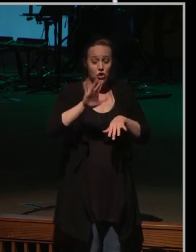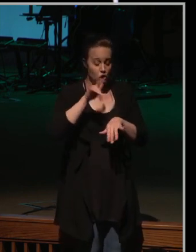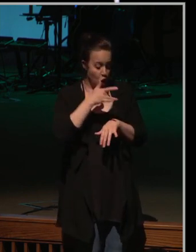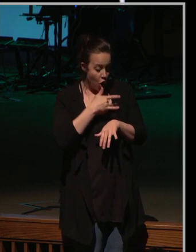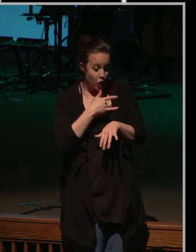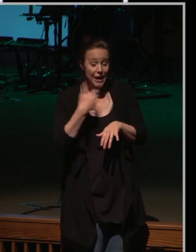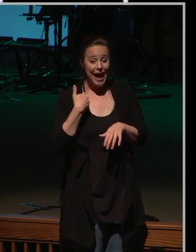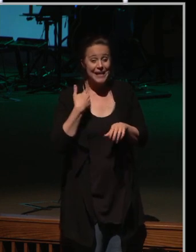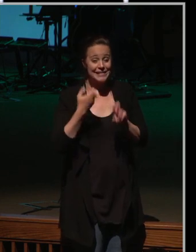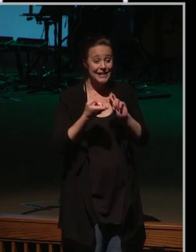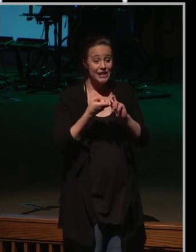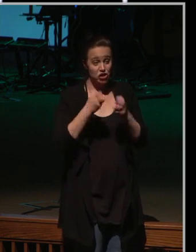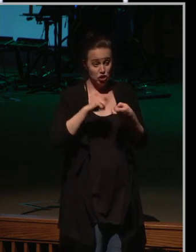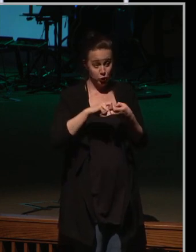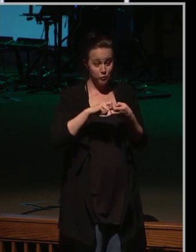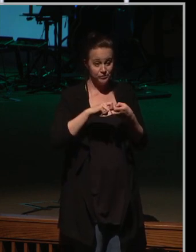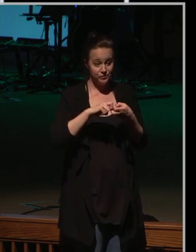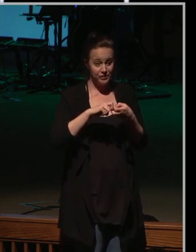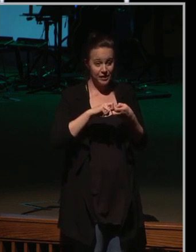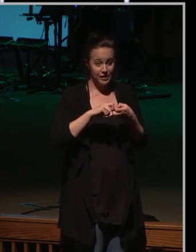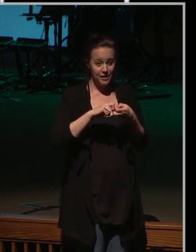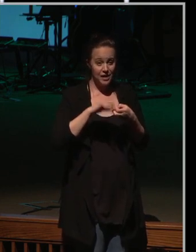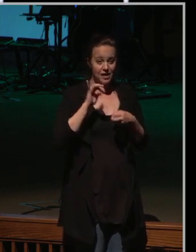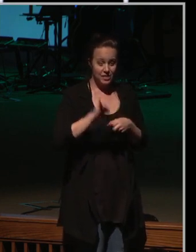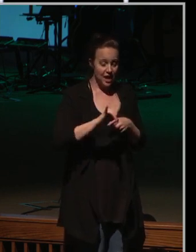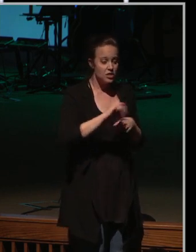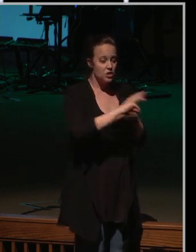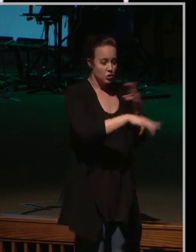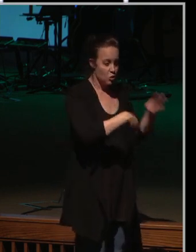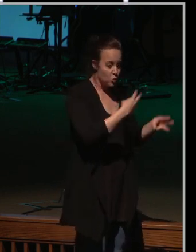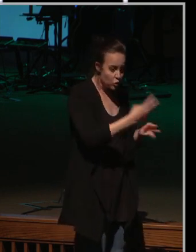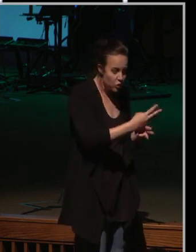How we see ourselves, how we see the world around us.